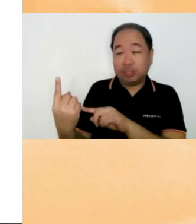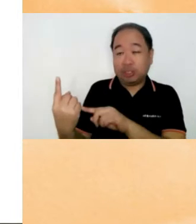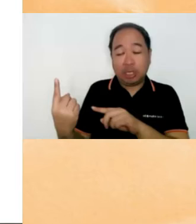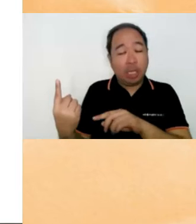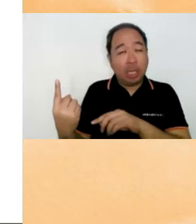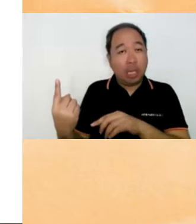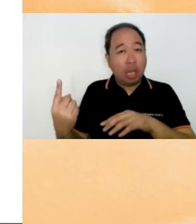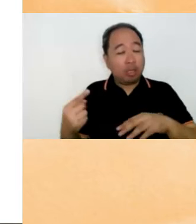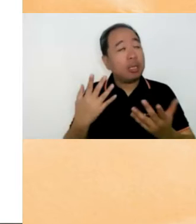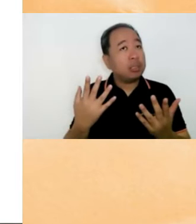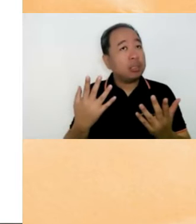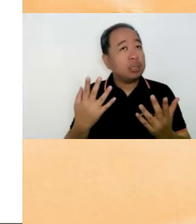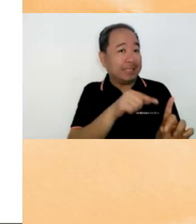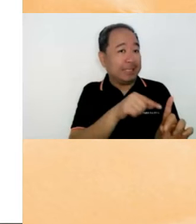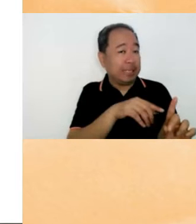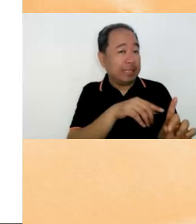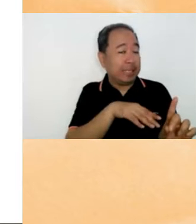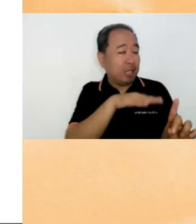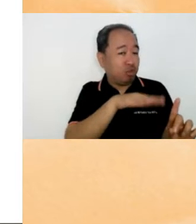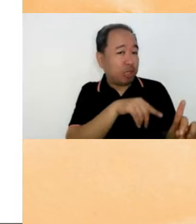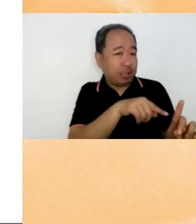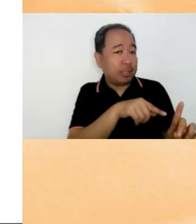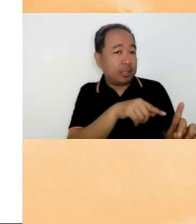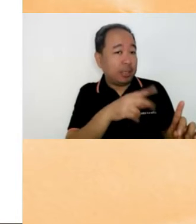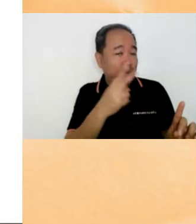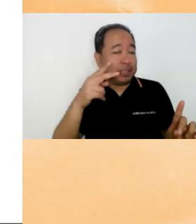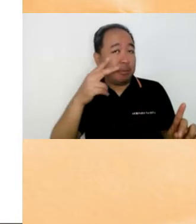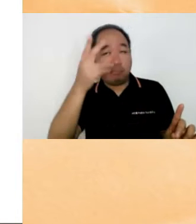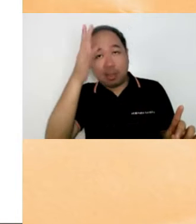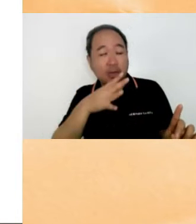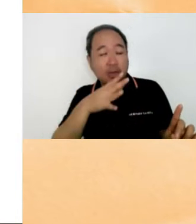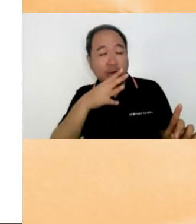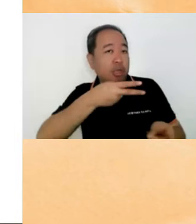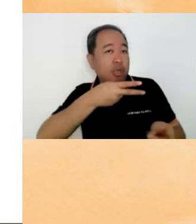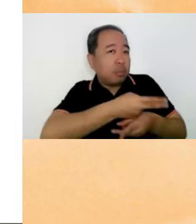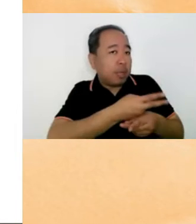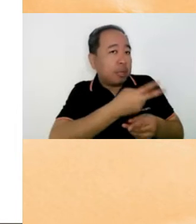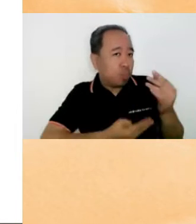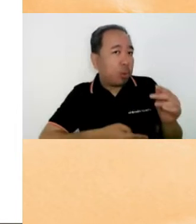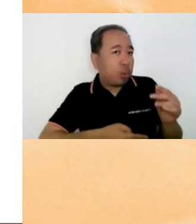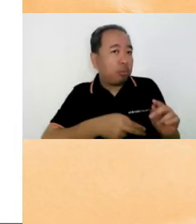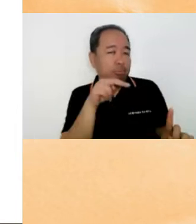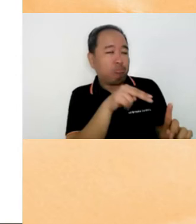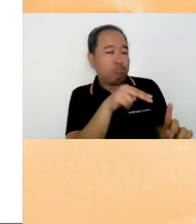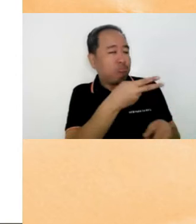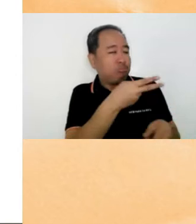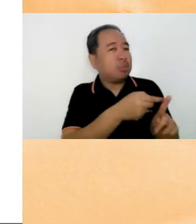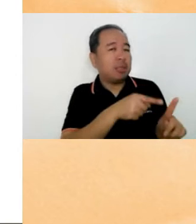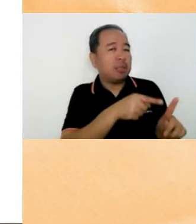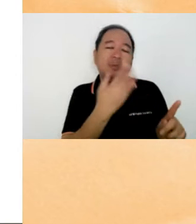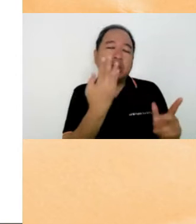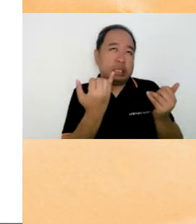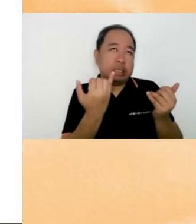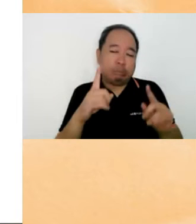slowly declined since 1994. I would surmise that this is because of